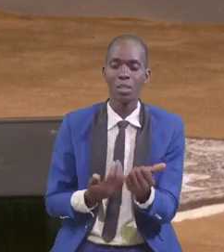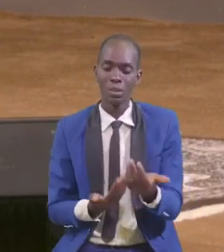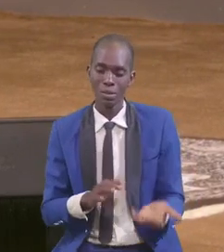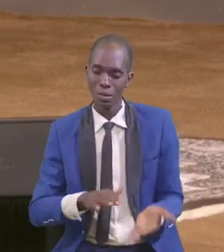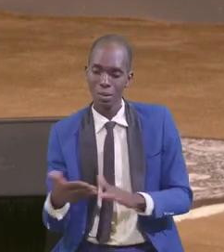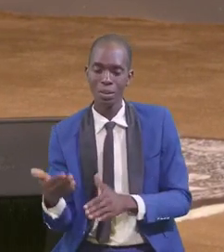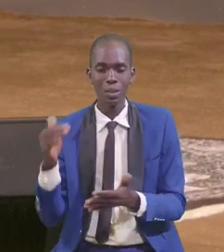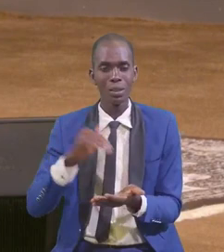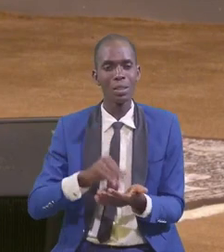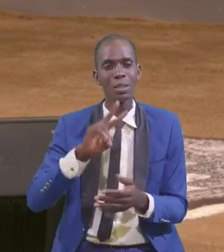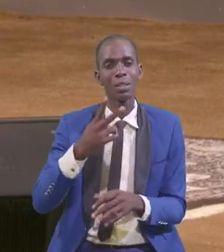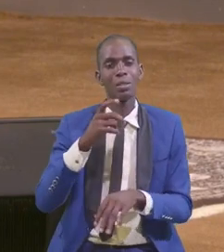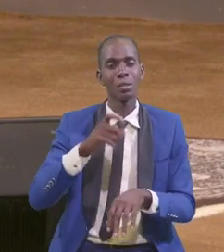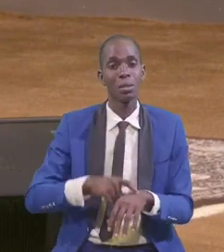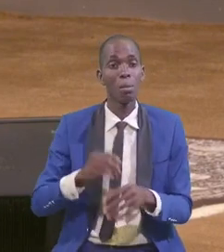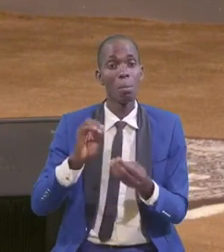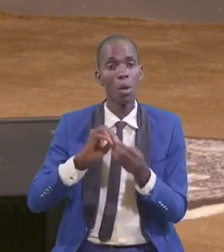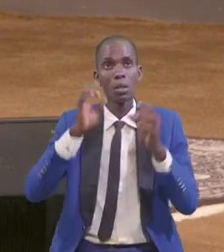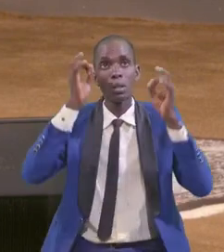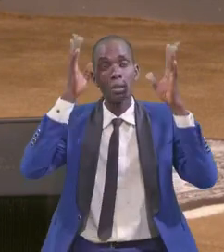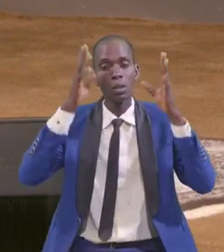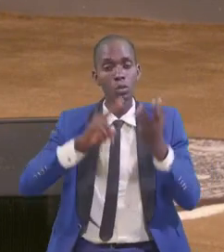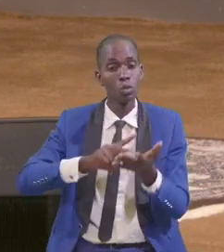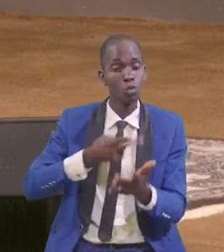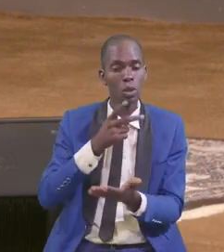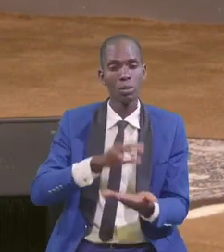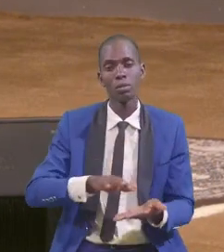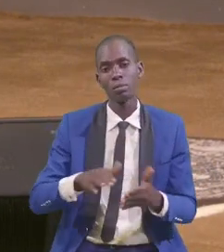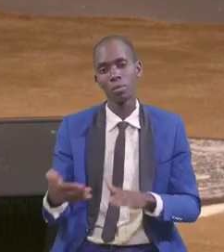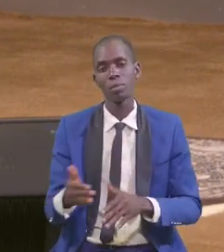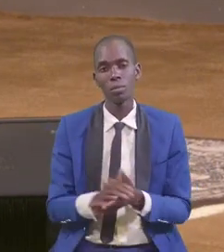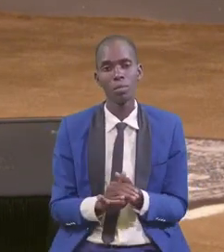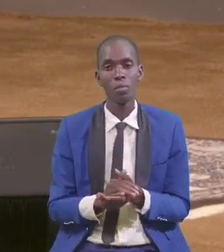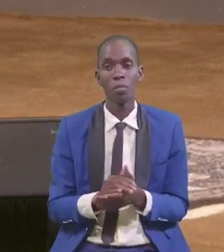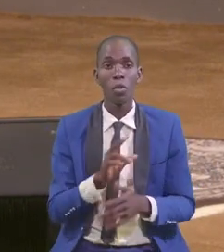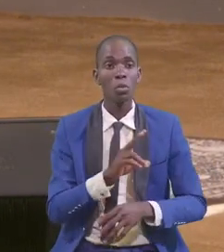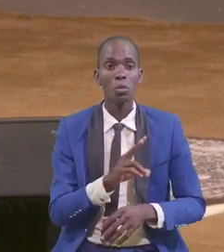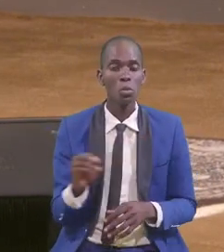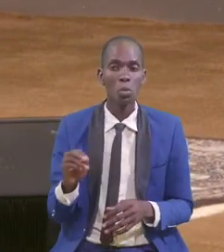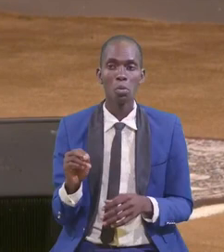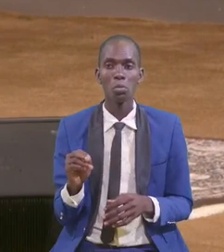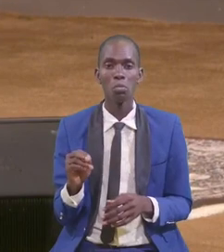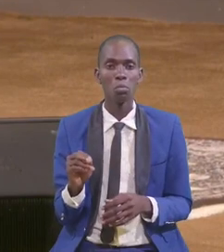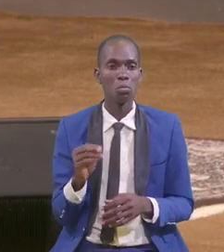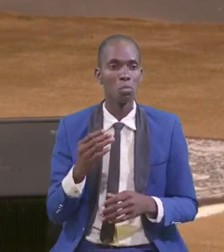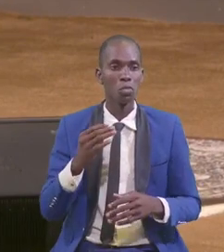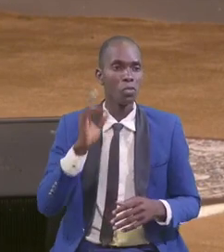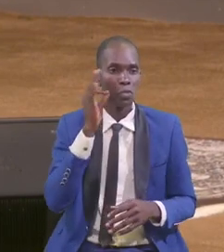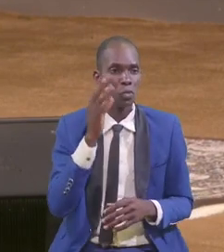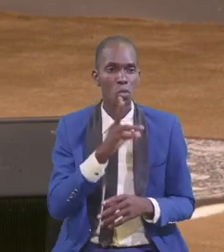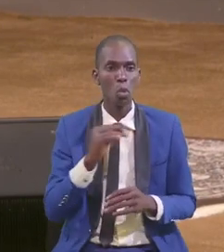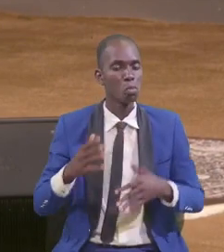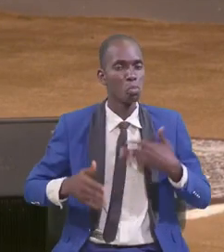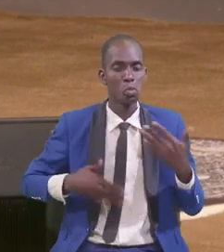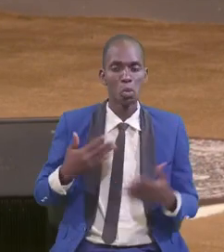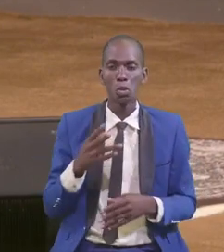The second time, terrible. Twice dead. No fruit, no joy, no evidence